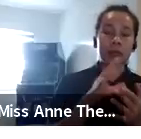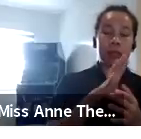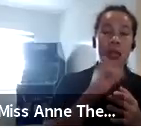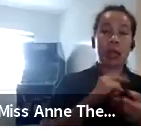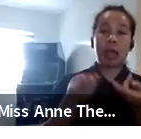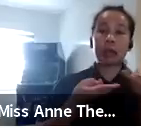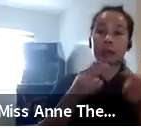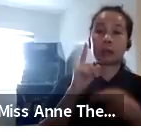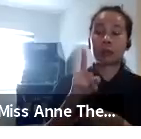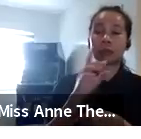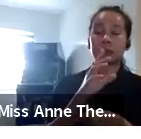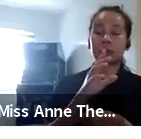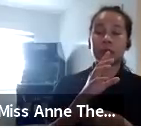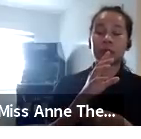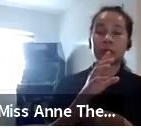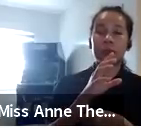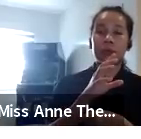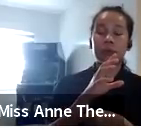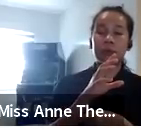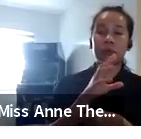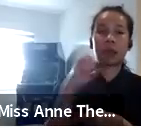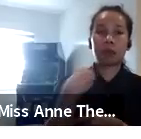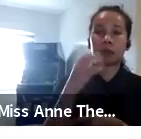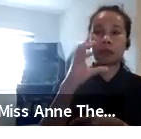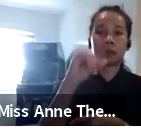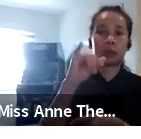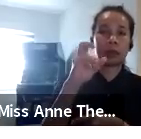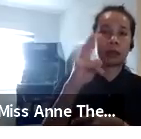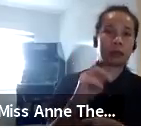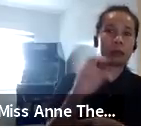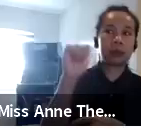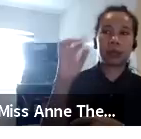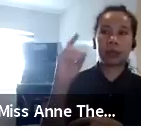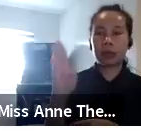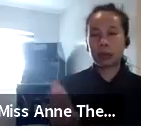our clients are the like of ADB, UN,